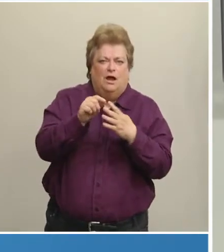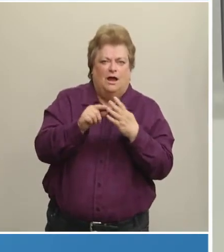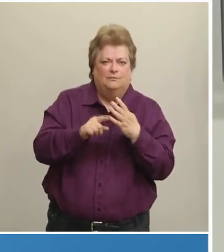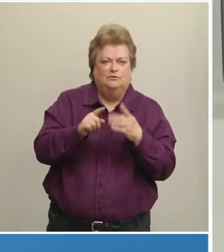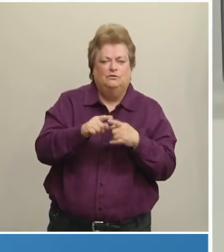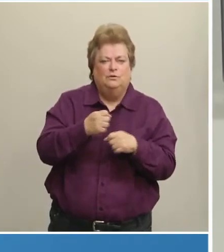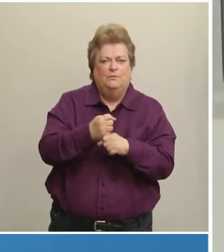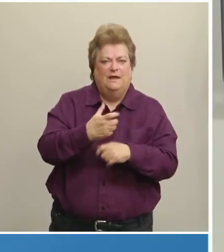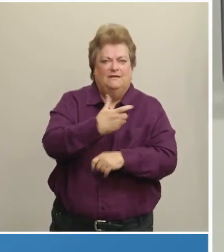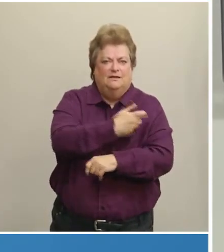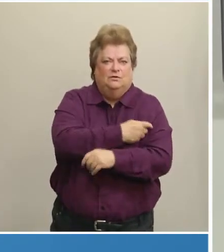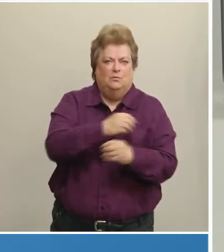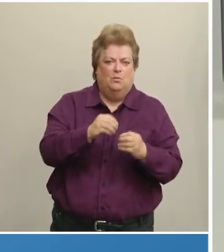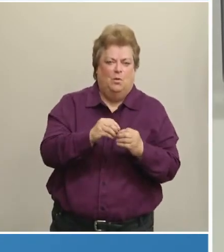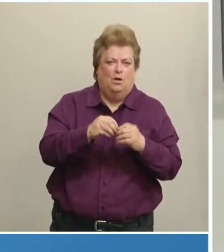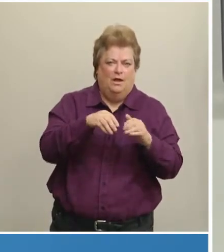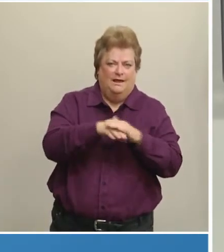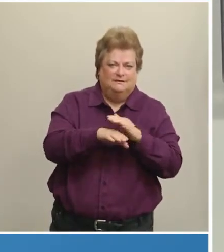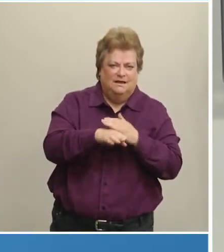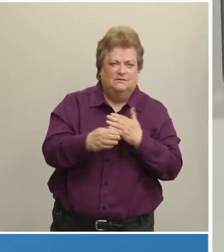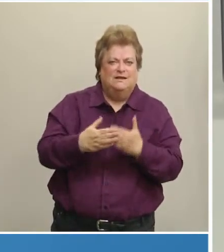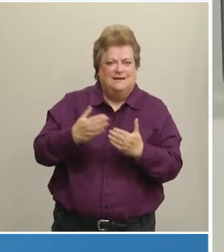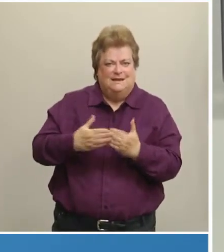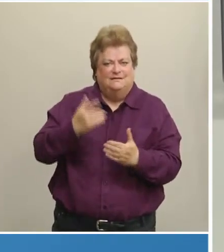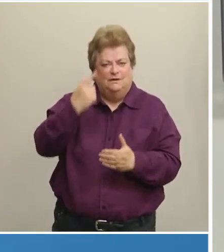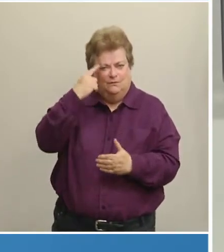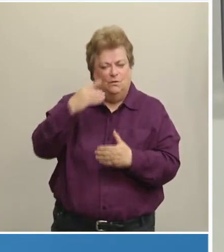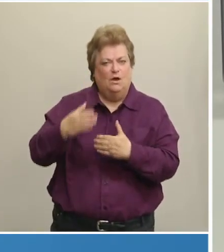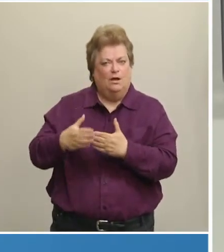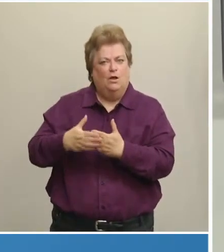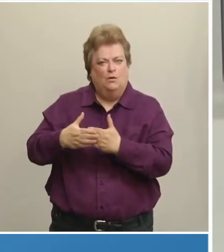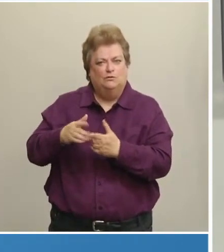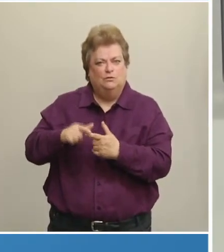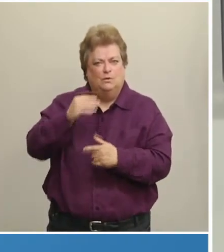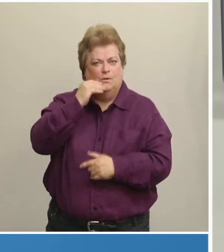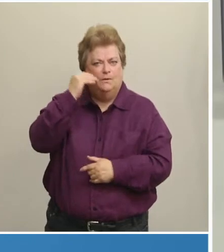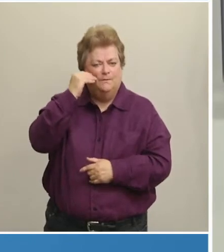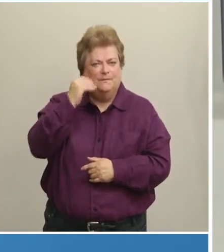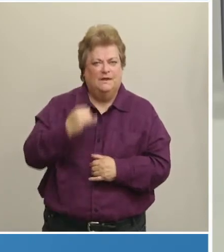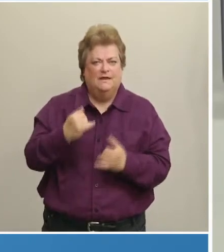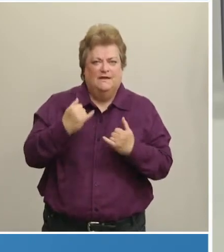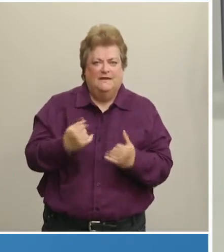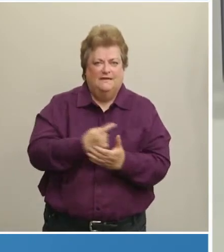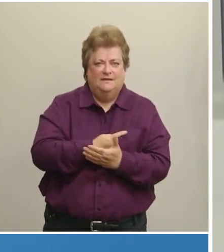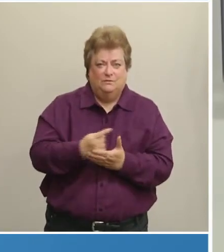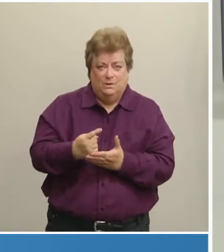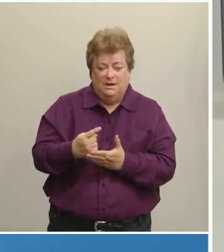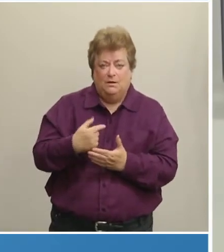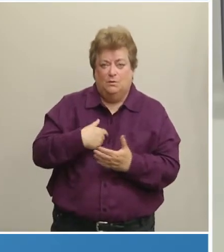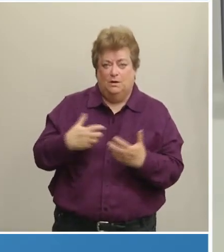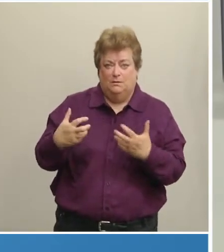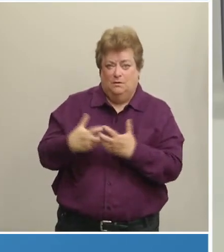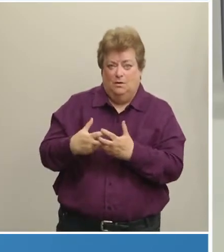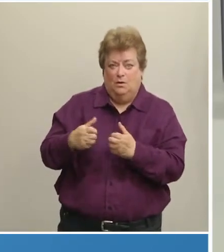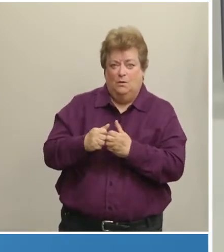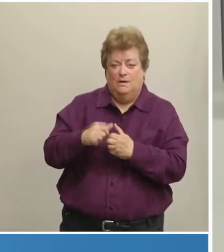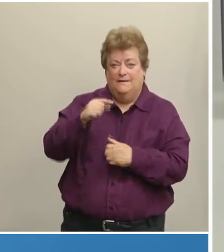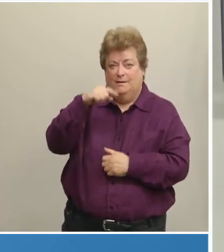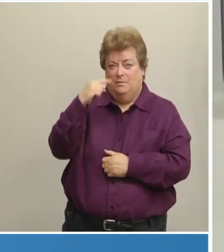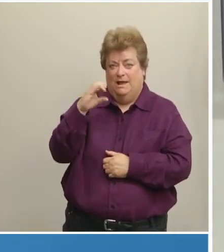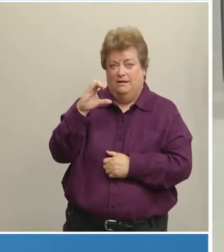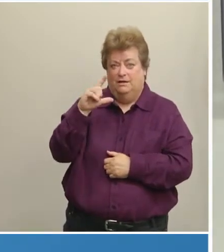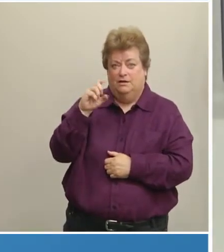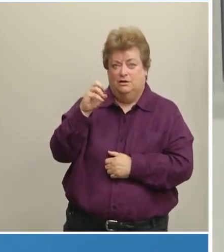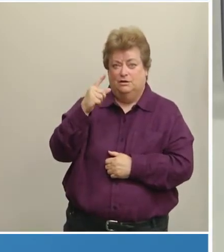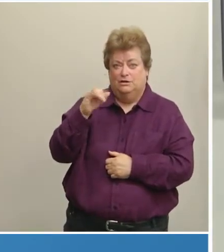make vaccination more accessible, convenient, and close to home. This week, in partnership with the Black Clergy of